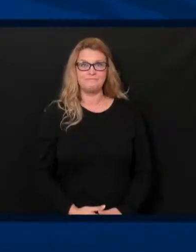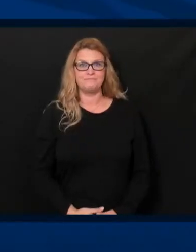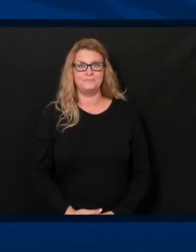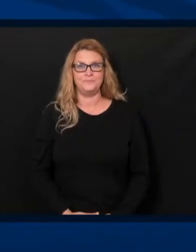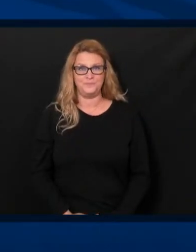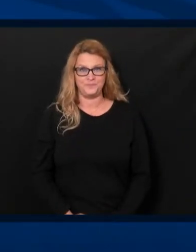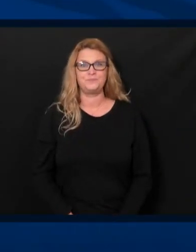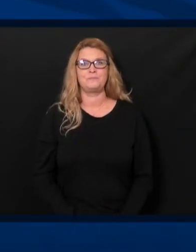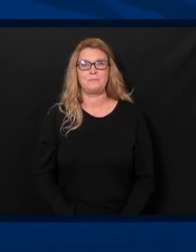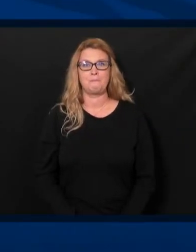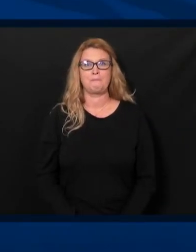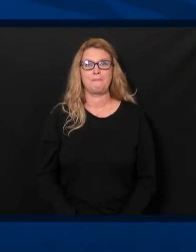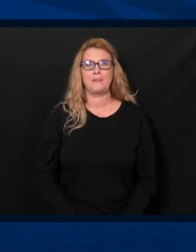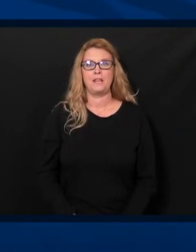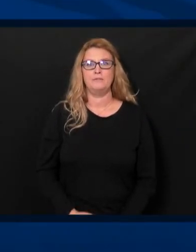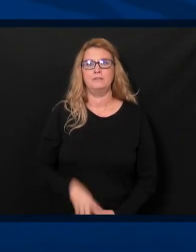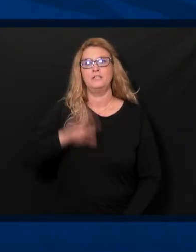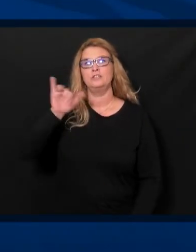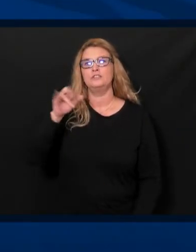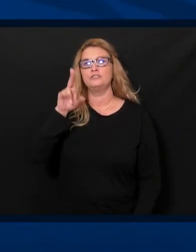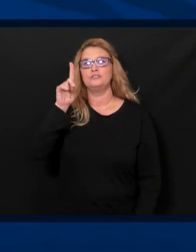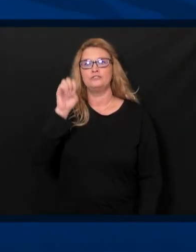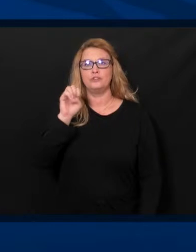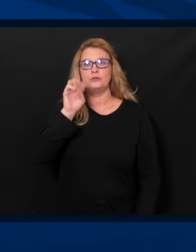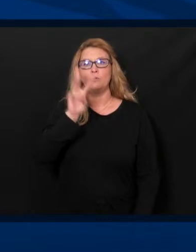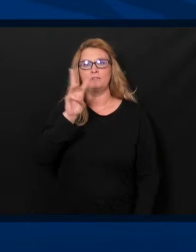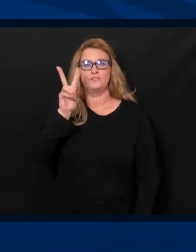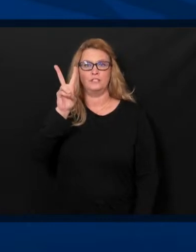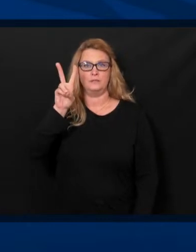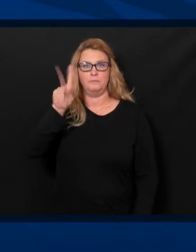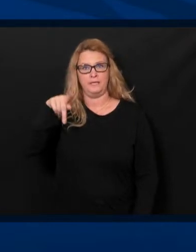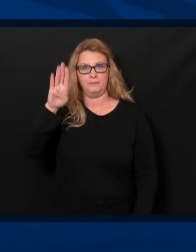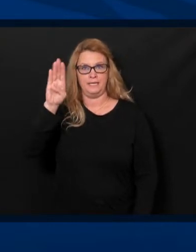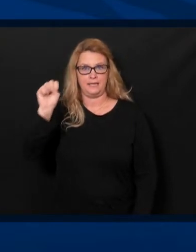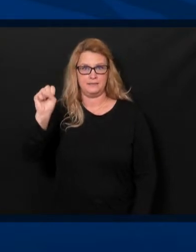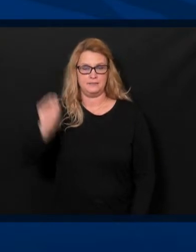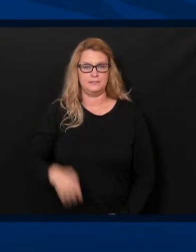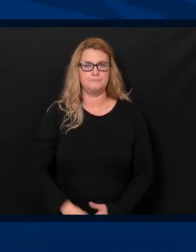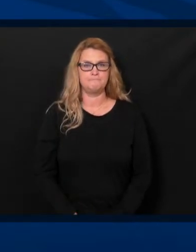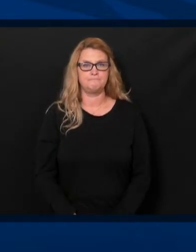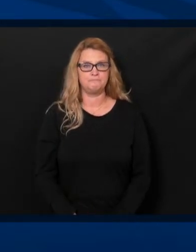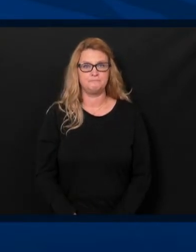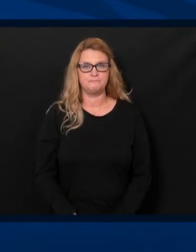All right, thank you, Ben. Next, we'll go to June Leffler with West Virginia Public Broadcasting.